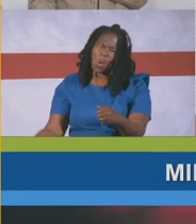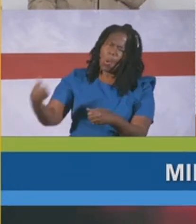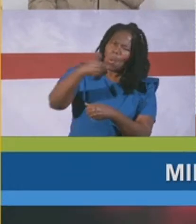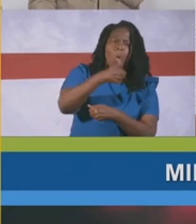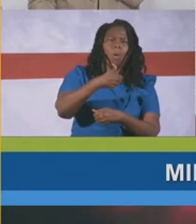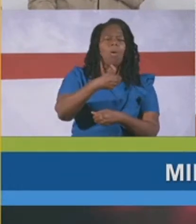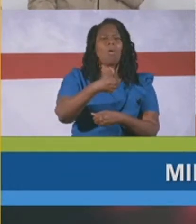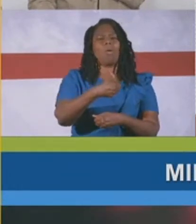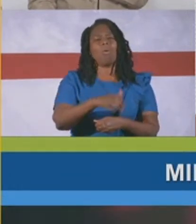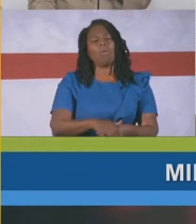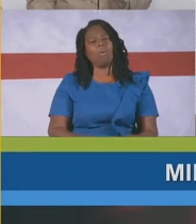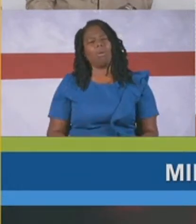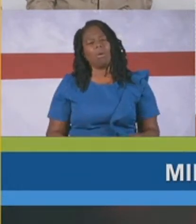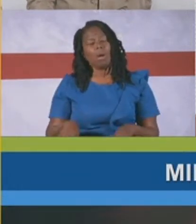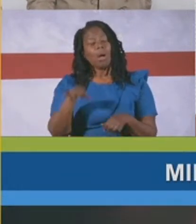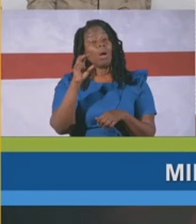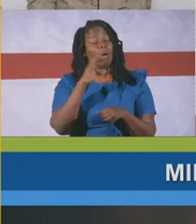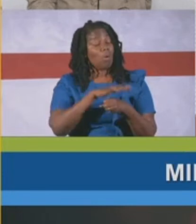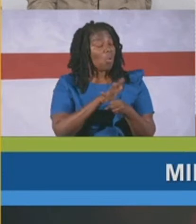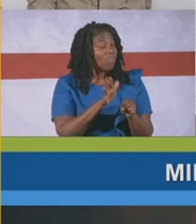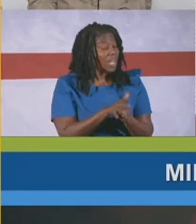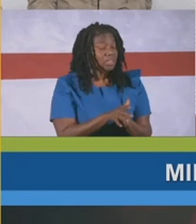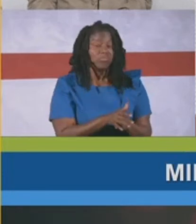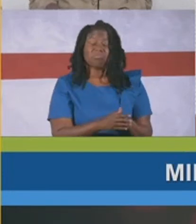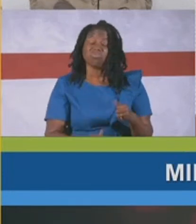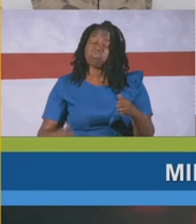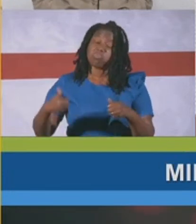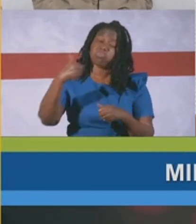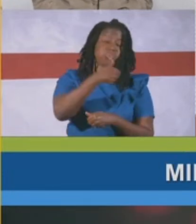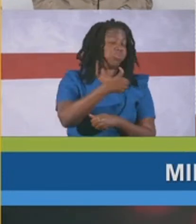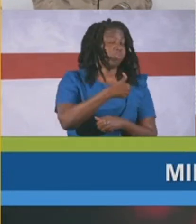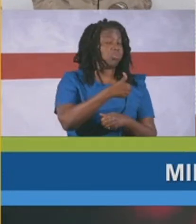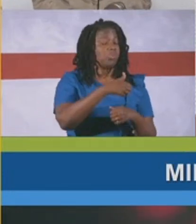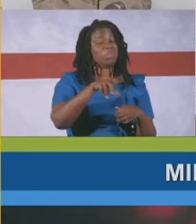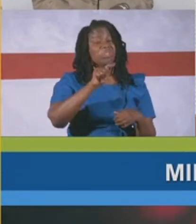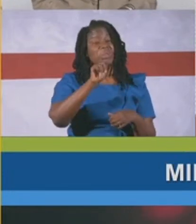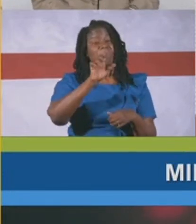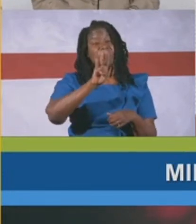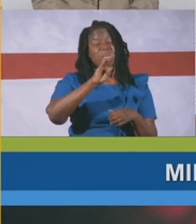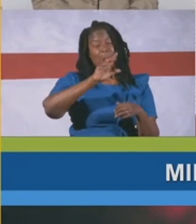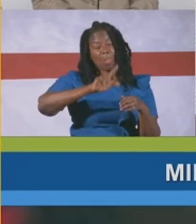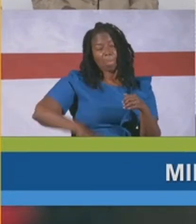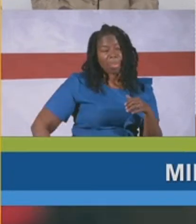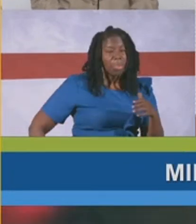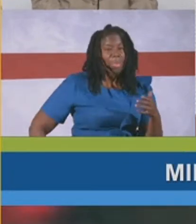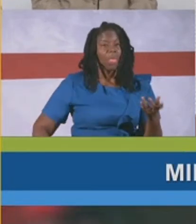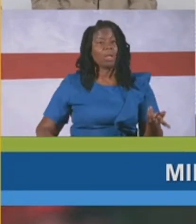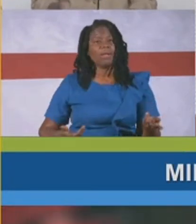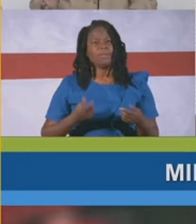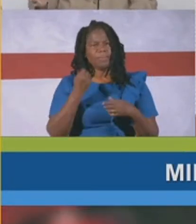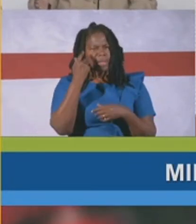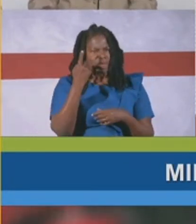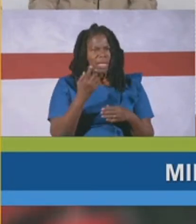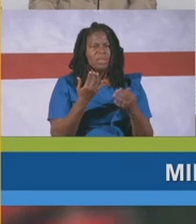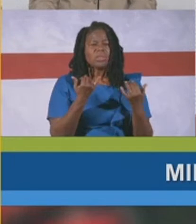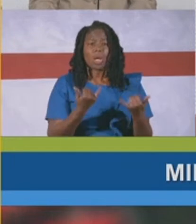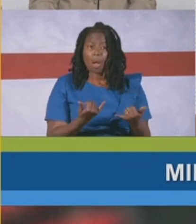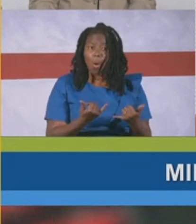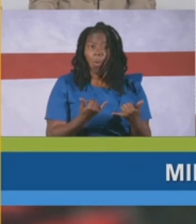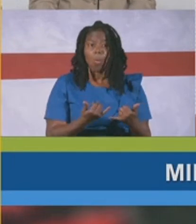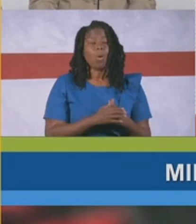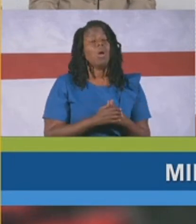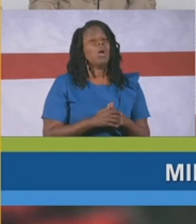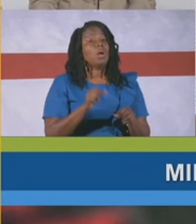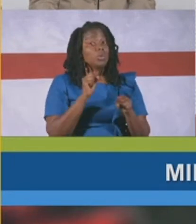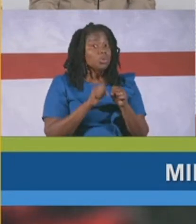deaths, TB has caused 1.5 million deaths. In Trinidad, in 2021, we had 27 deaths, and COVID to date,